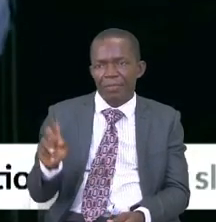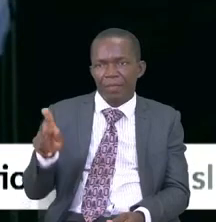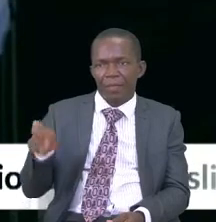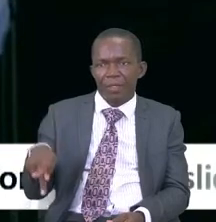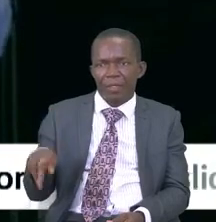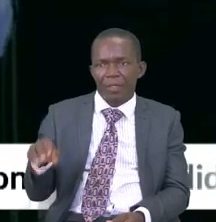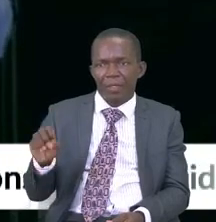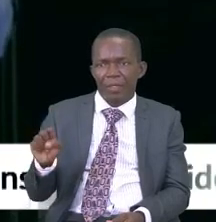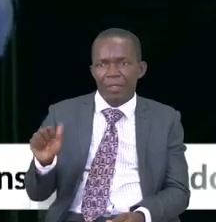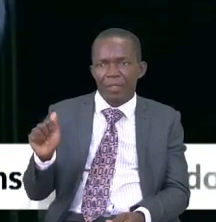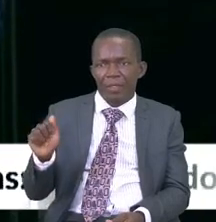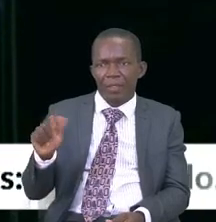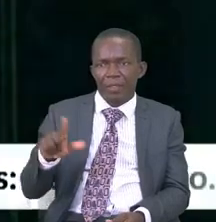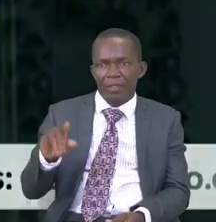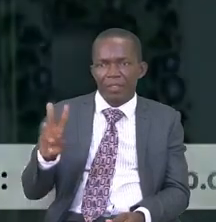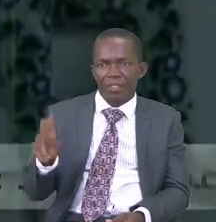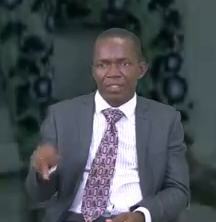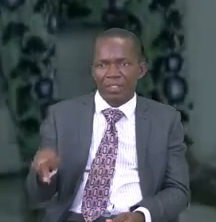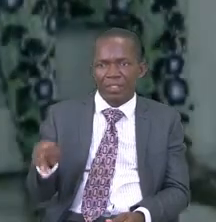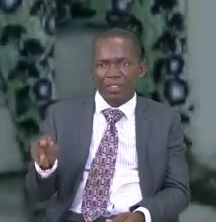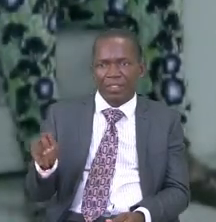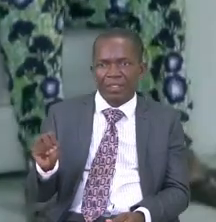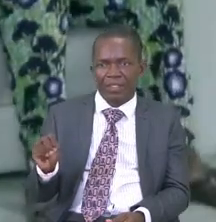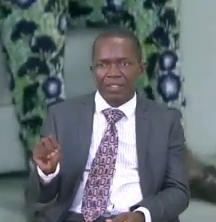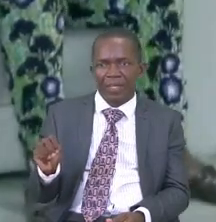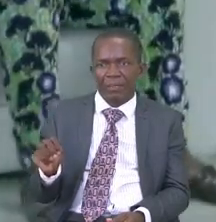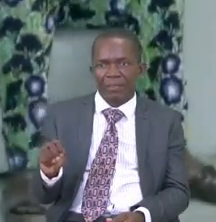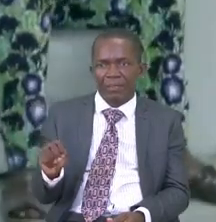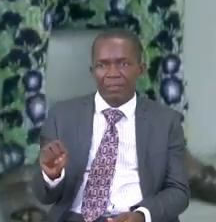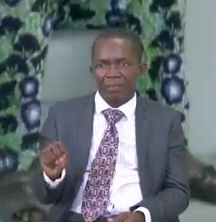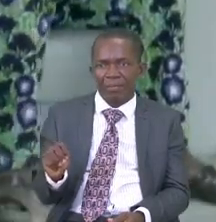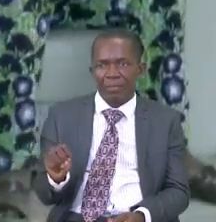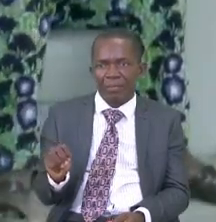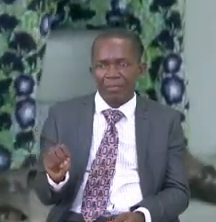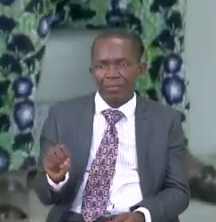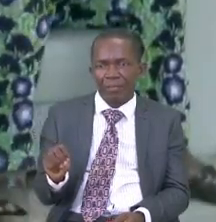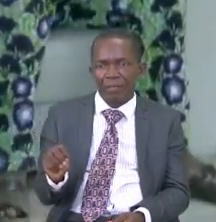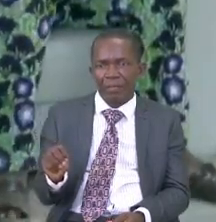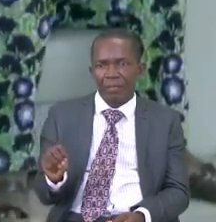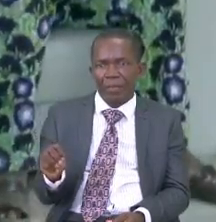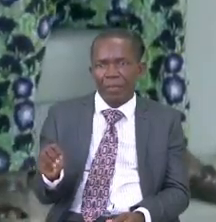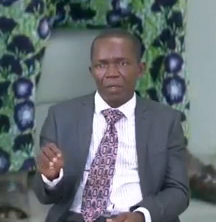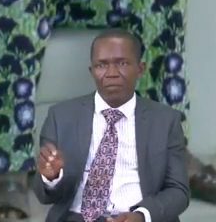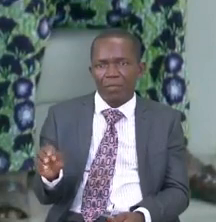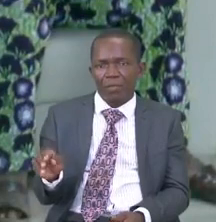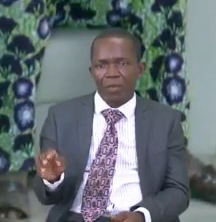harnessed, what they can do for the glory of God.